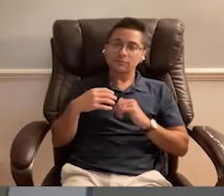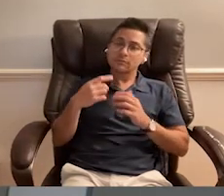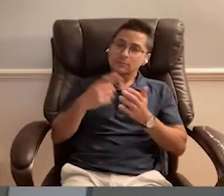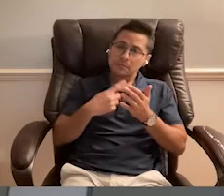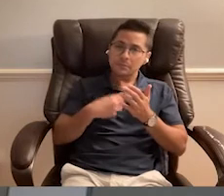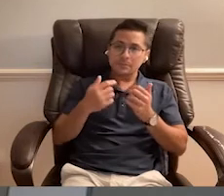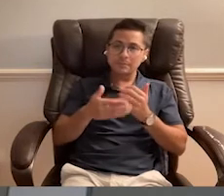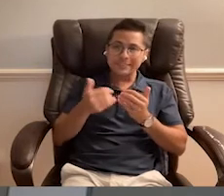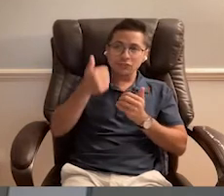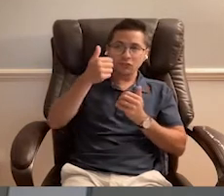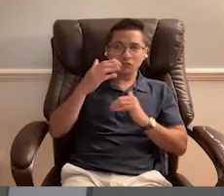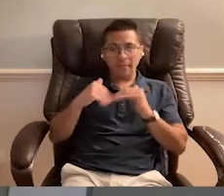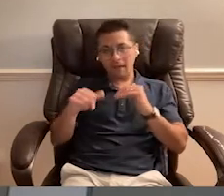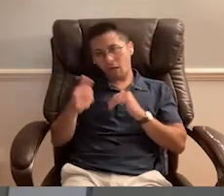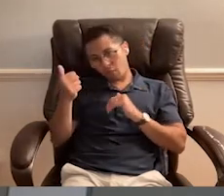applications.